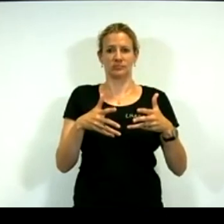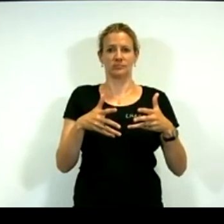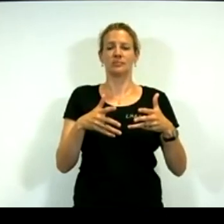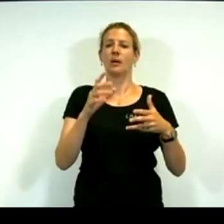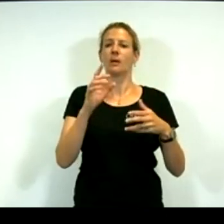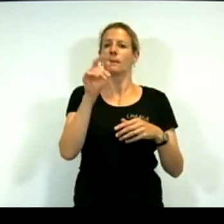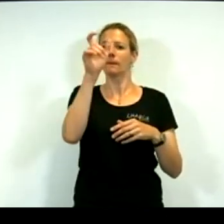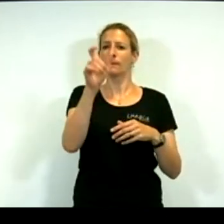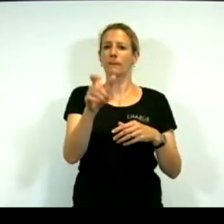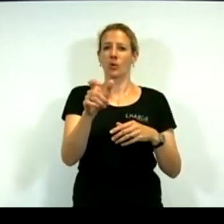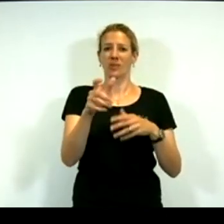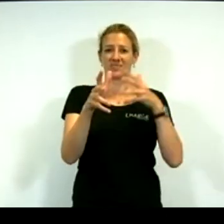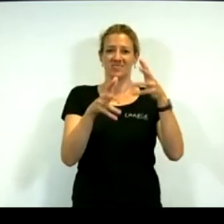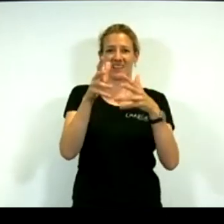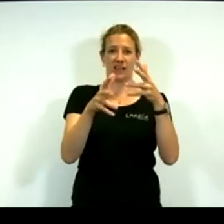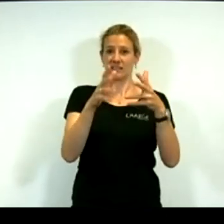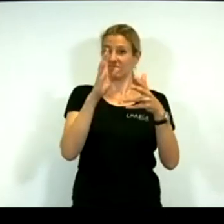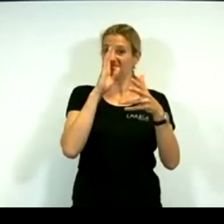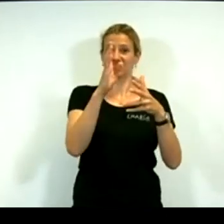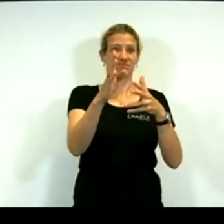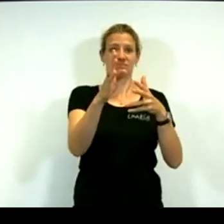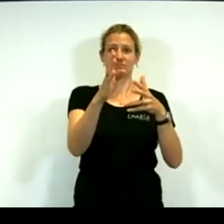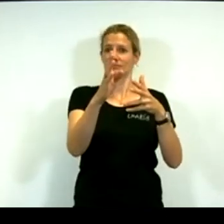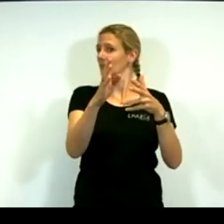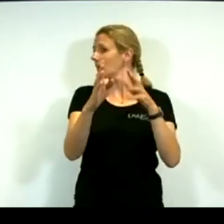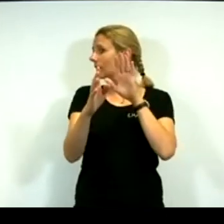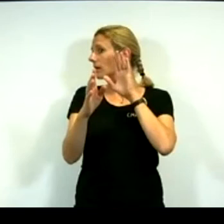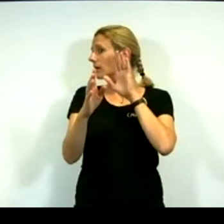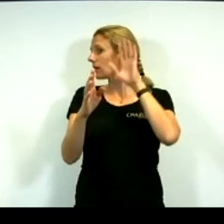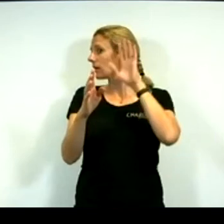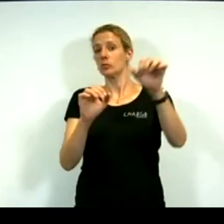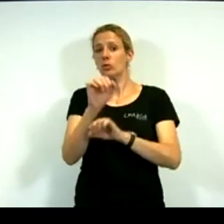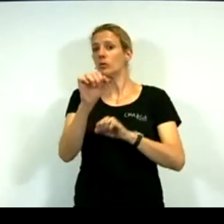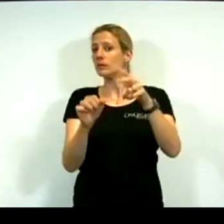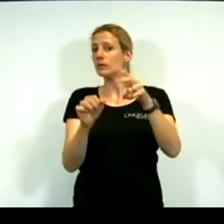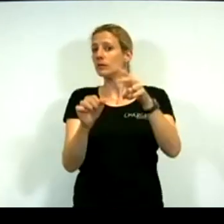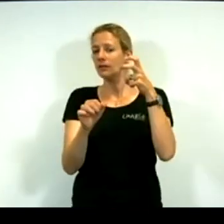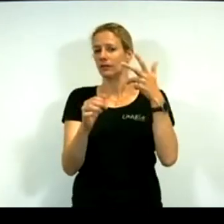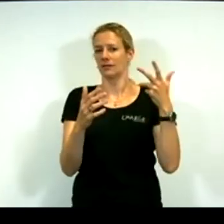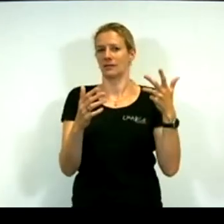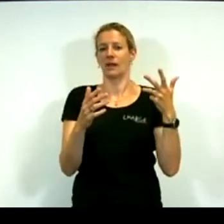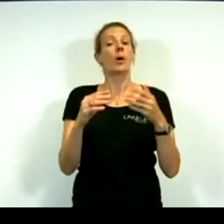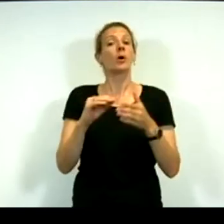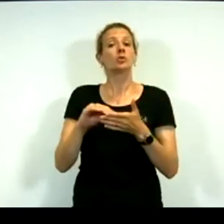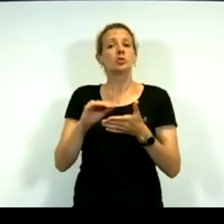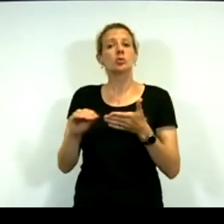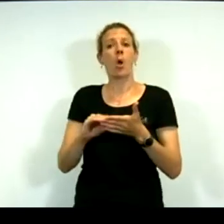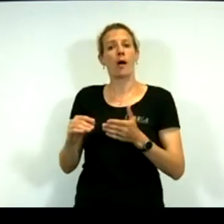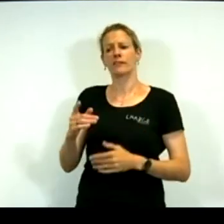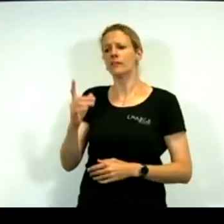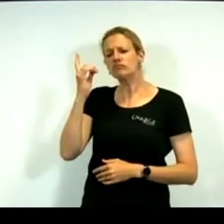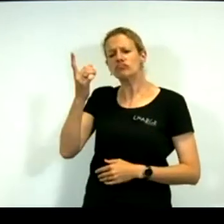they were signing. But in school, they were punishing her. She was in a deaf school. They were punishing her because she